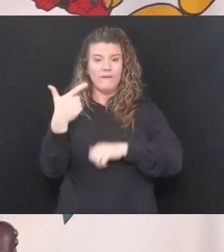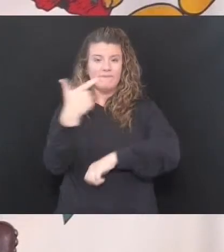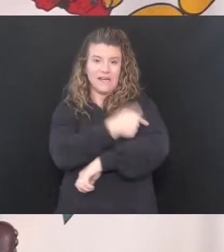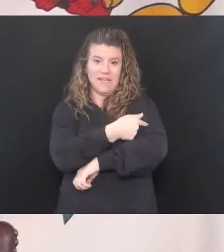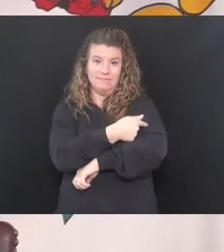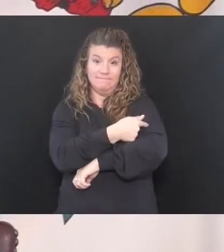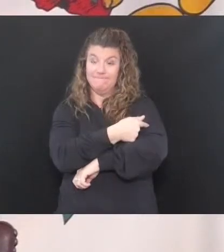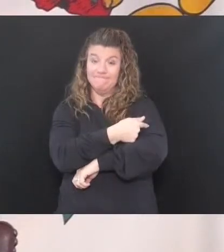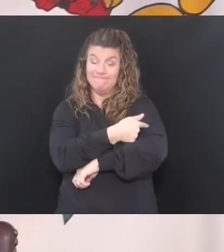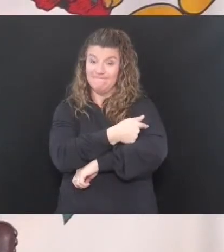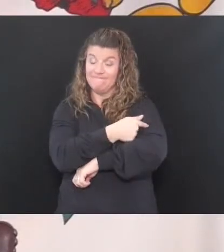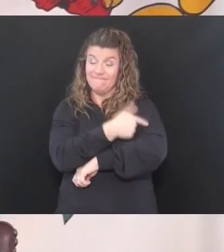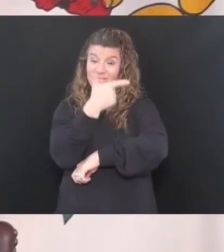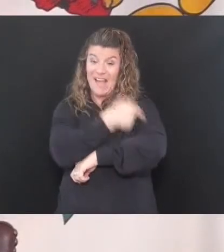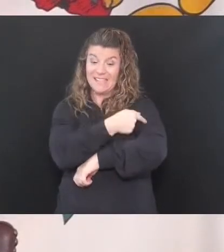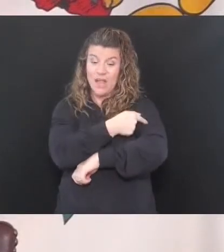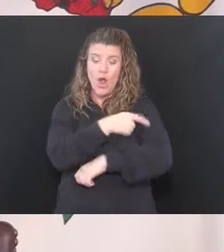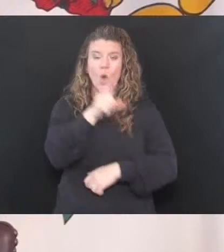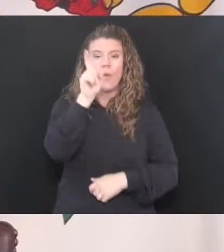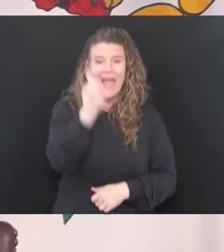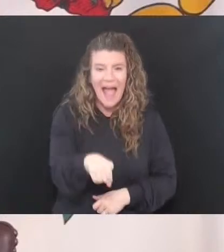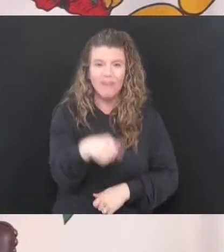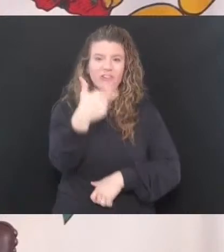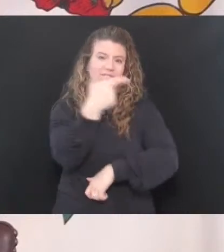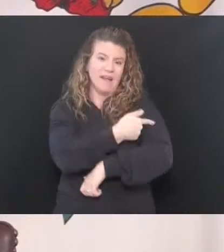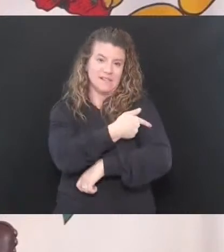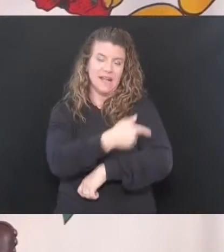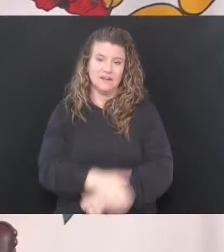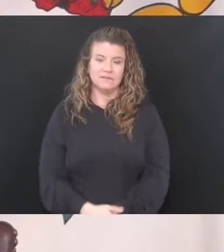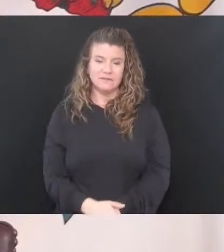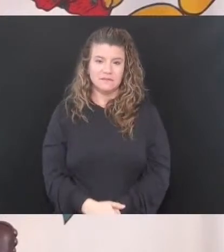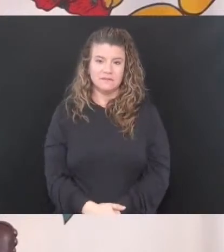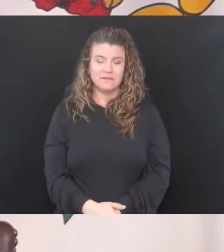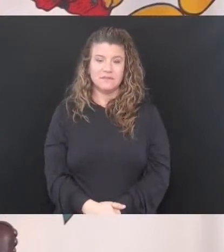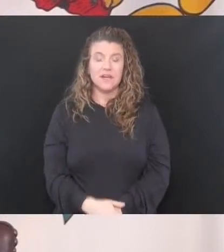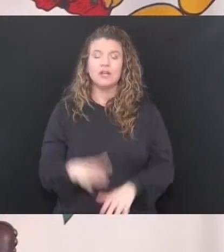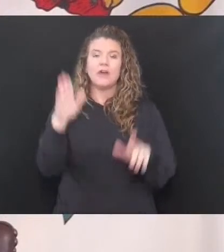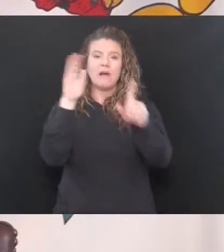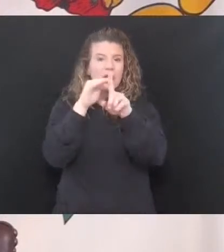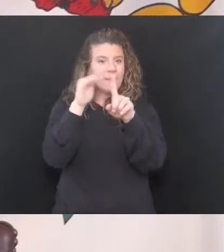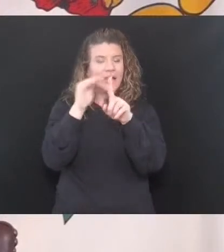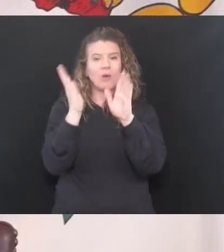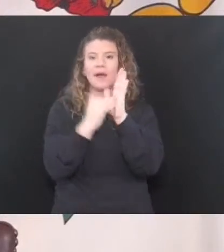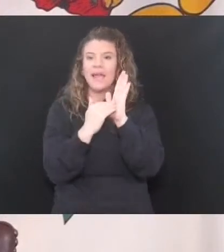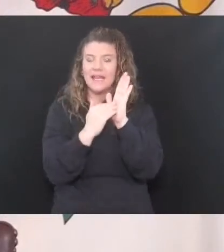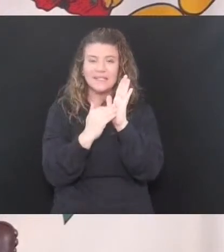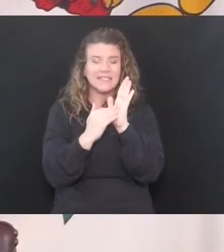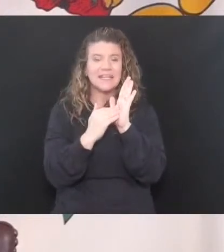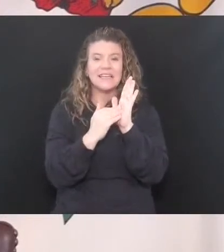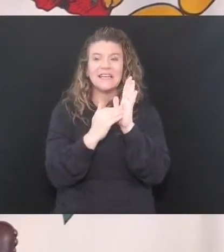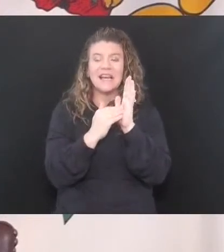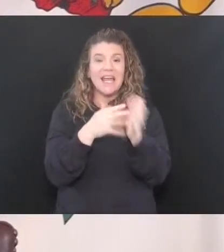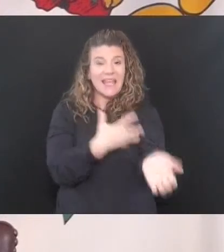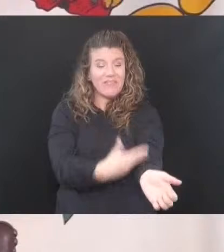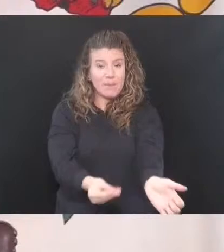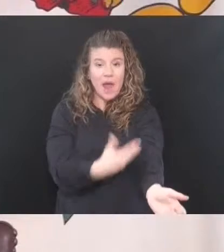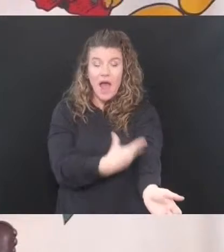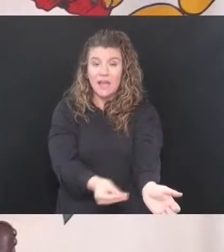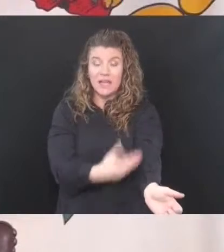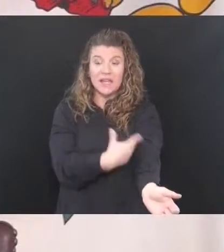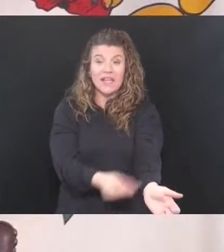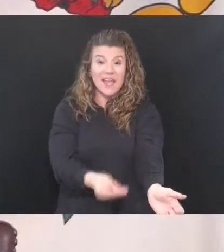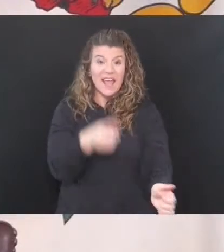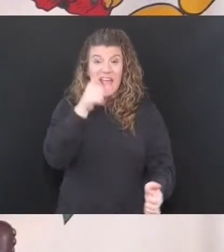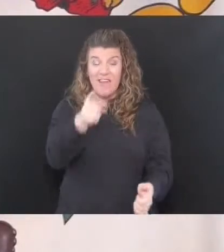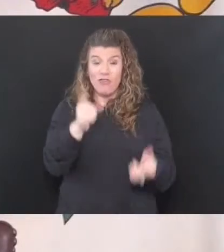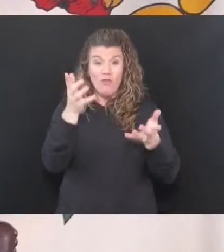vaccine. We've got to get vaccinated. So I remind everybody too about giving blood, especially